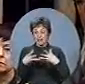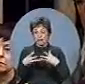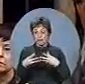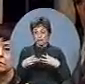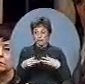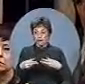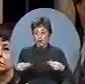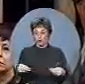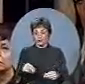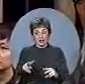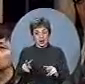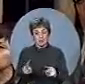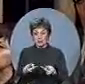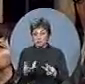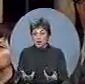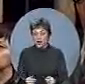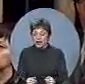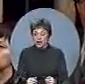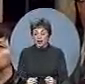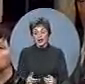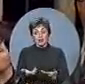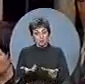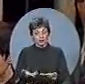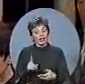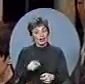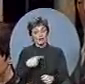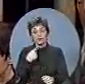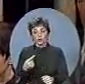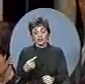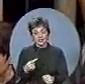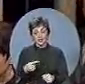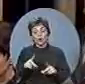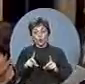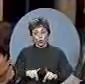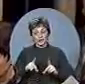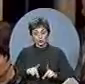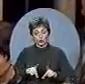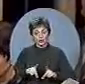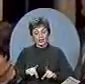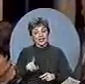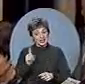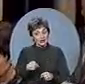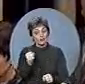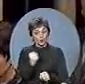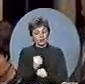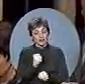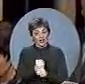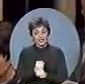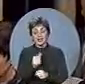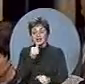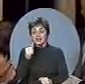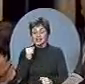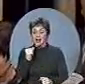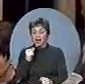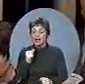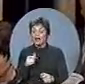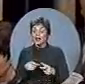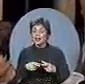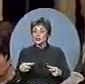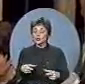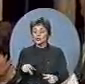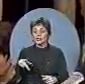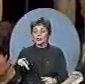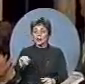committee. Yesterday, the Pembina Institute very conservatively estimated that it would cost about $1.50 per barrel of oil